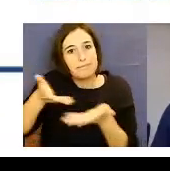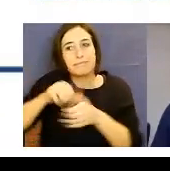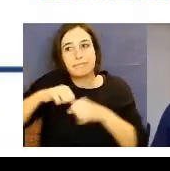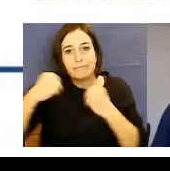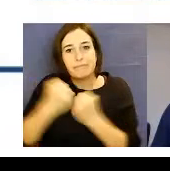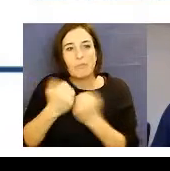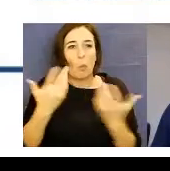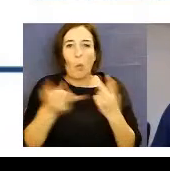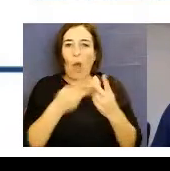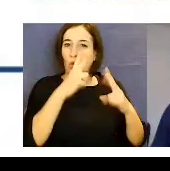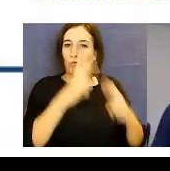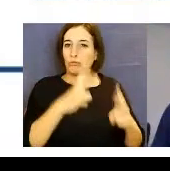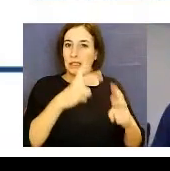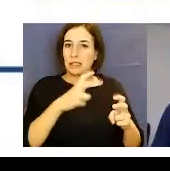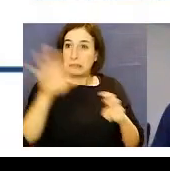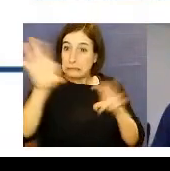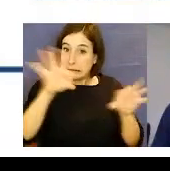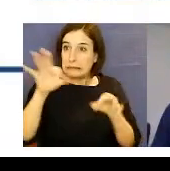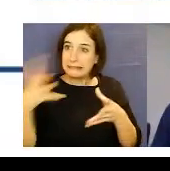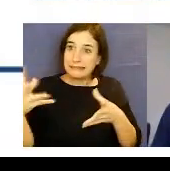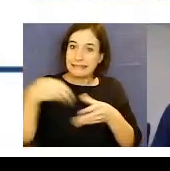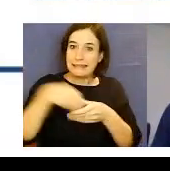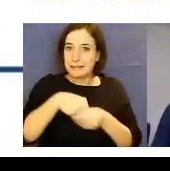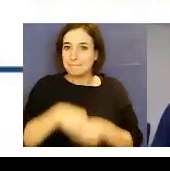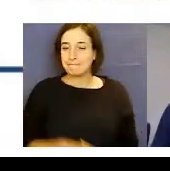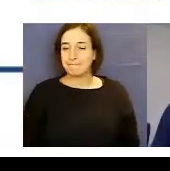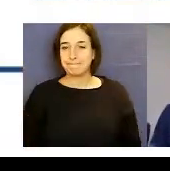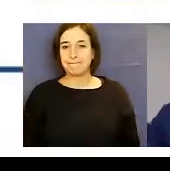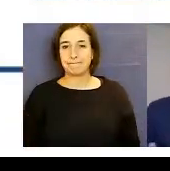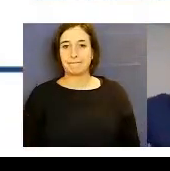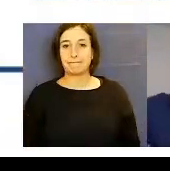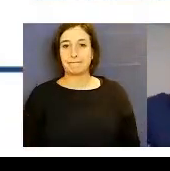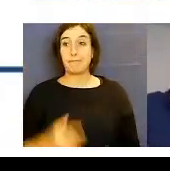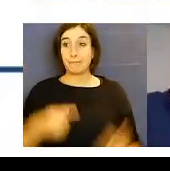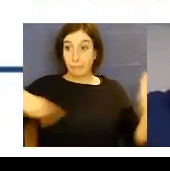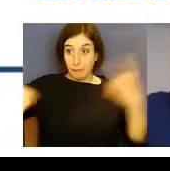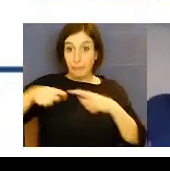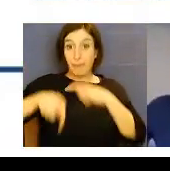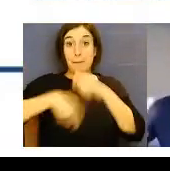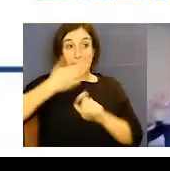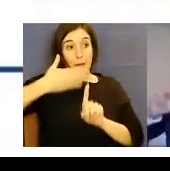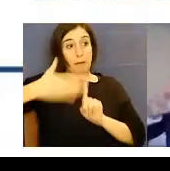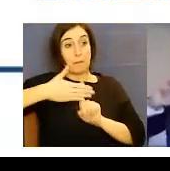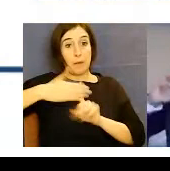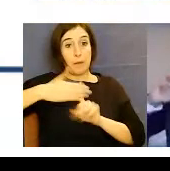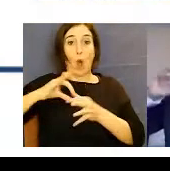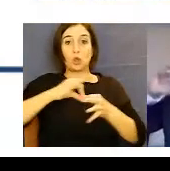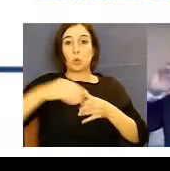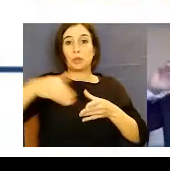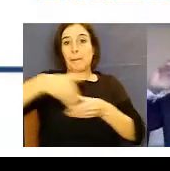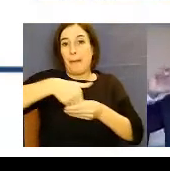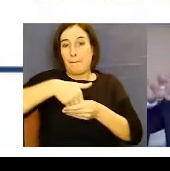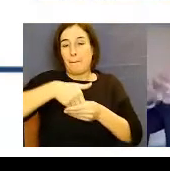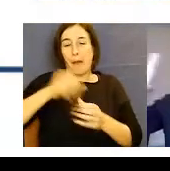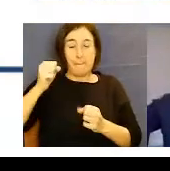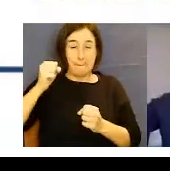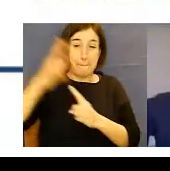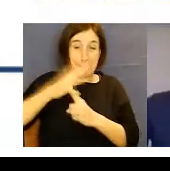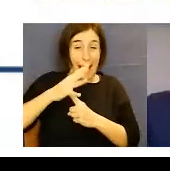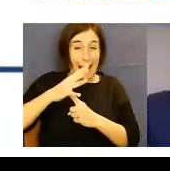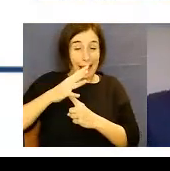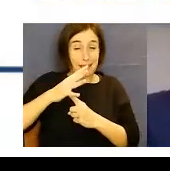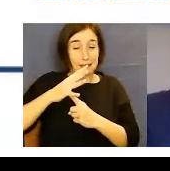A lot of what associate membership is to do with is actually assistance with funding. So beginning with the Community Emergency Fund